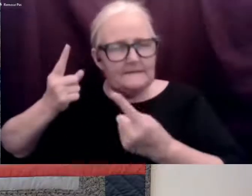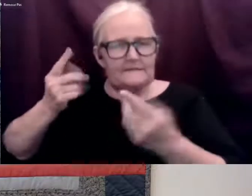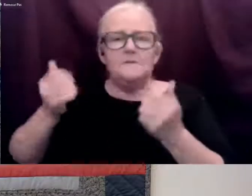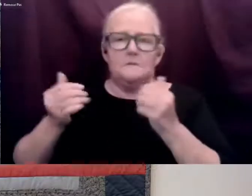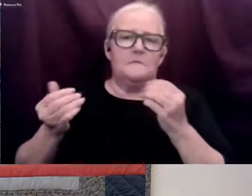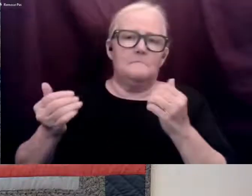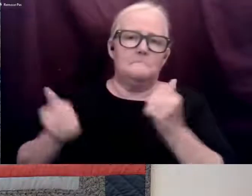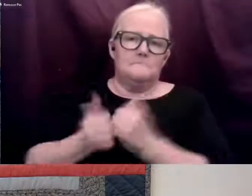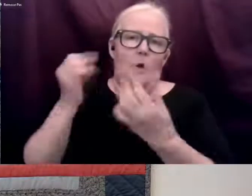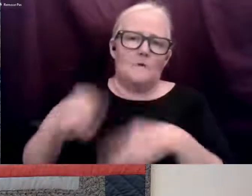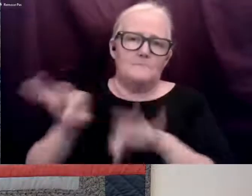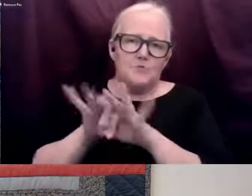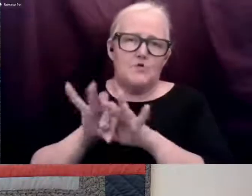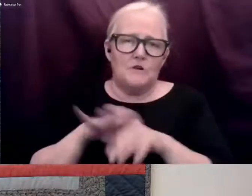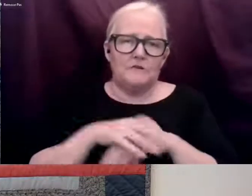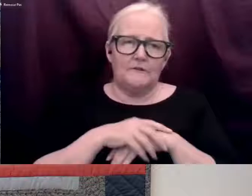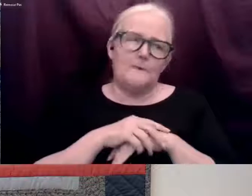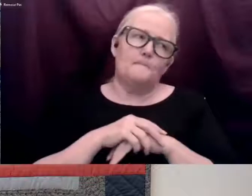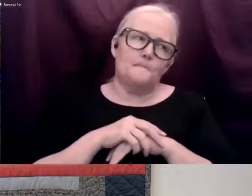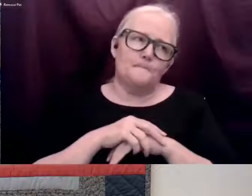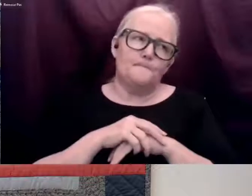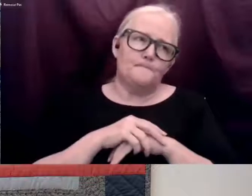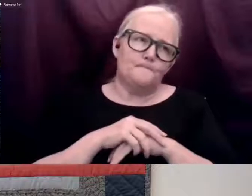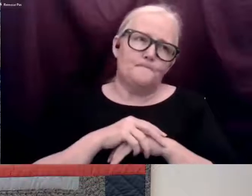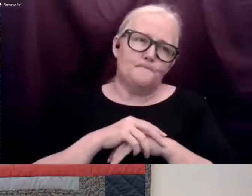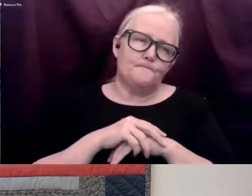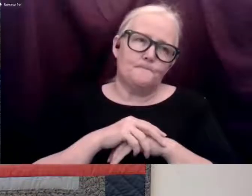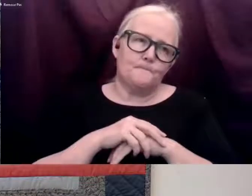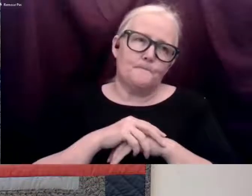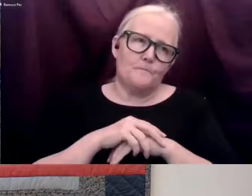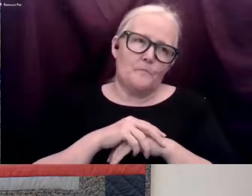sense that I can learn this here.